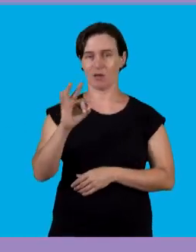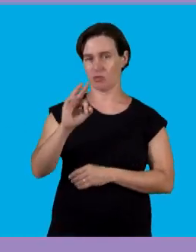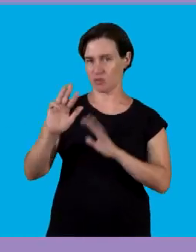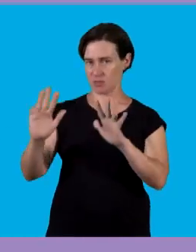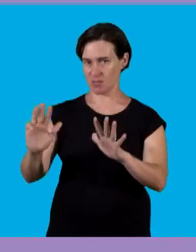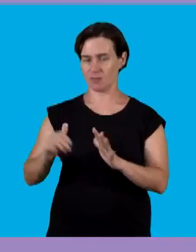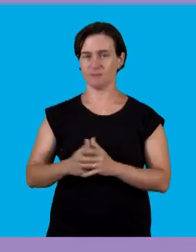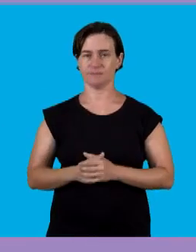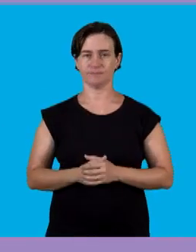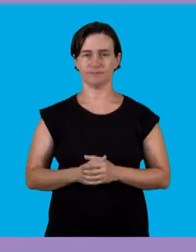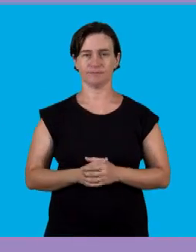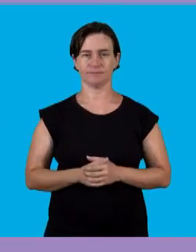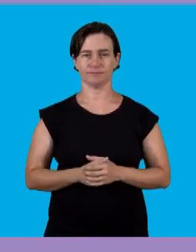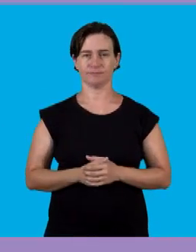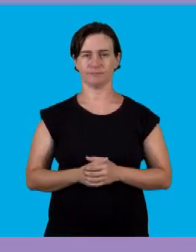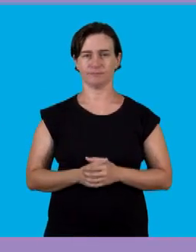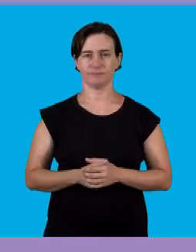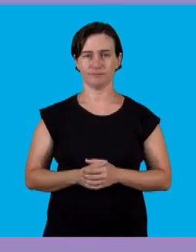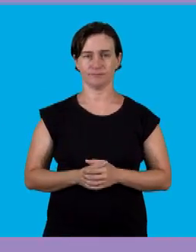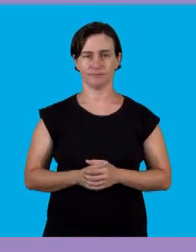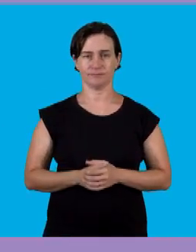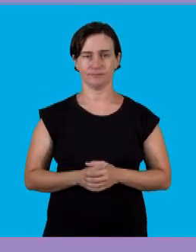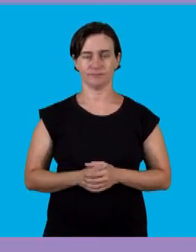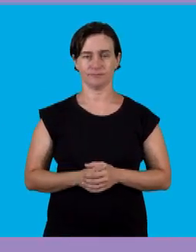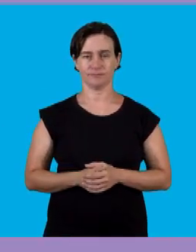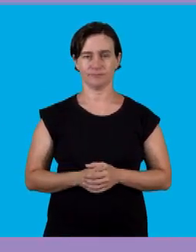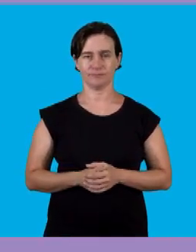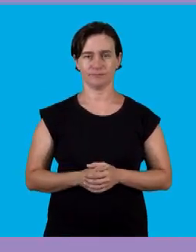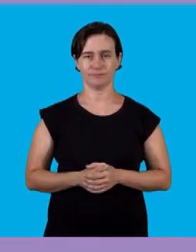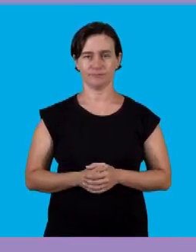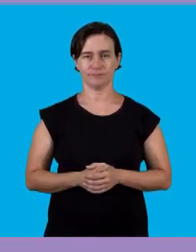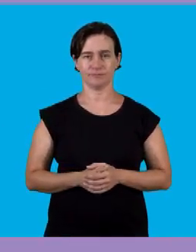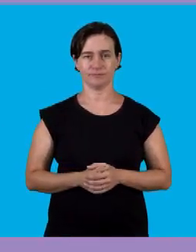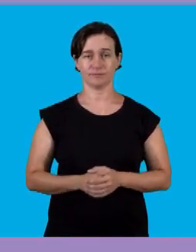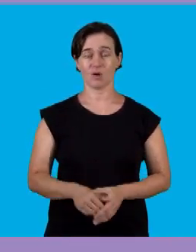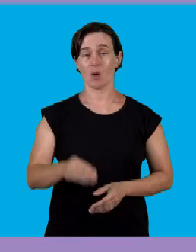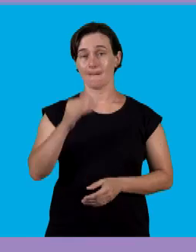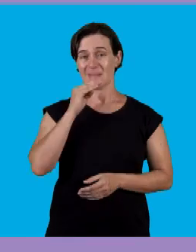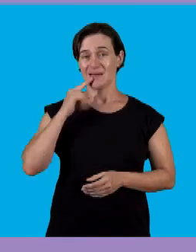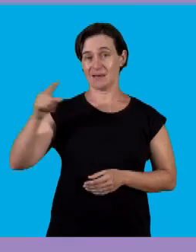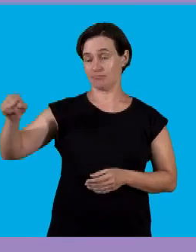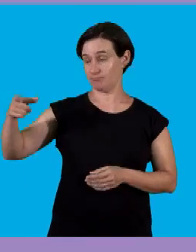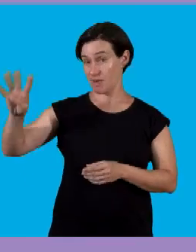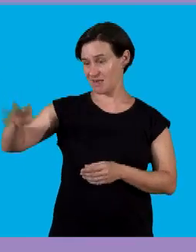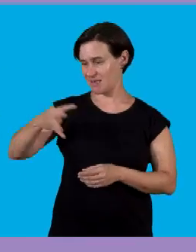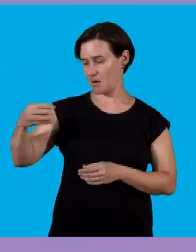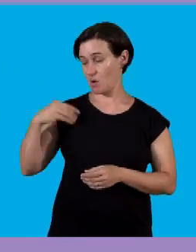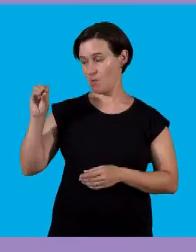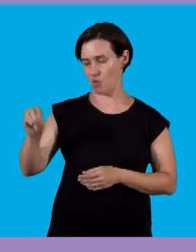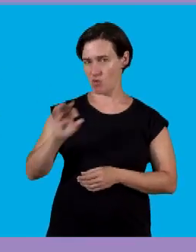40, and that is going to give us, after we subtract 1, a 39. So that output value there